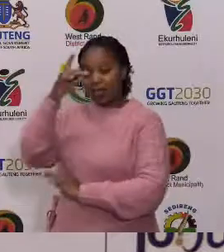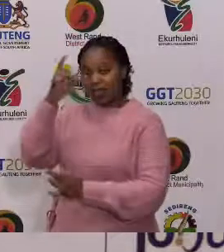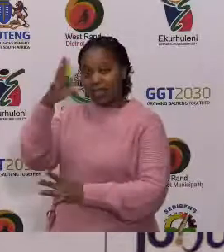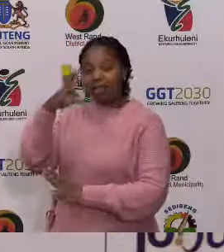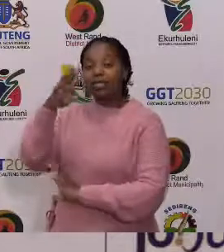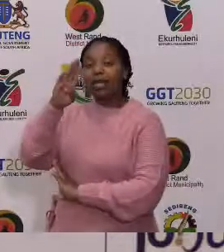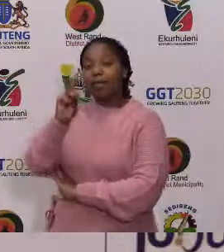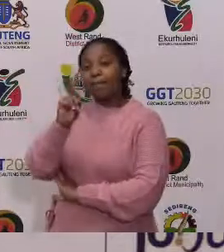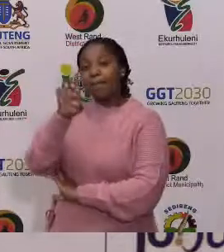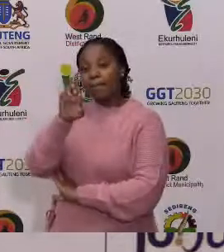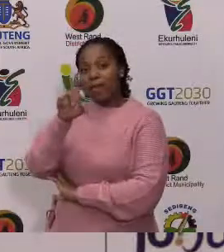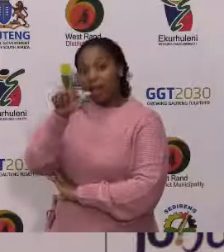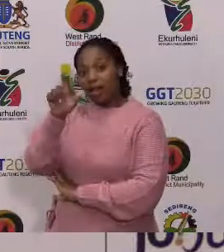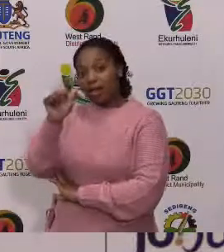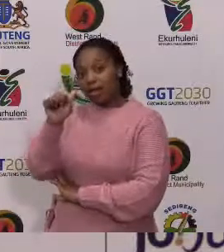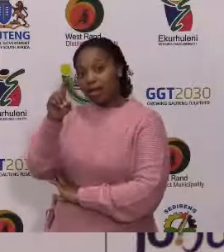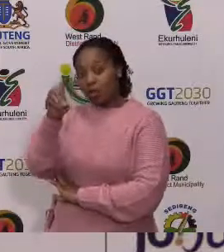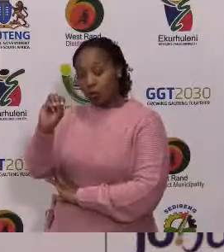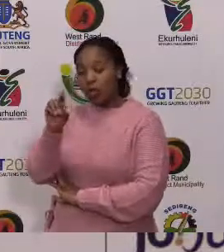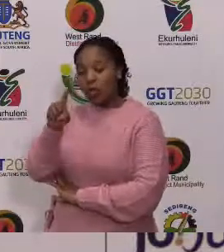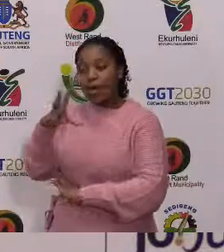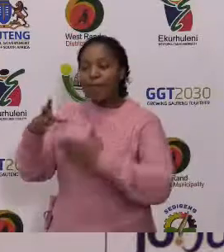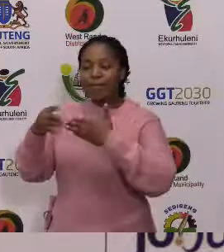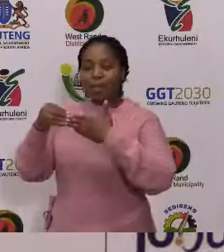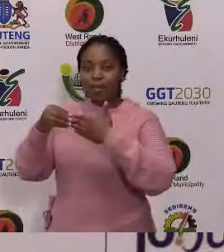is a member of the committee.